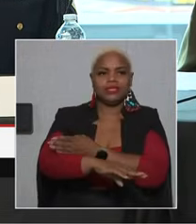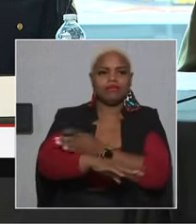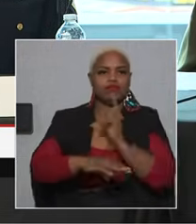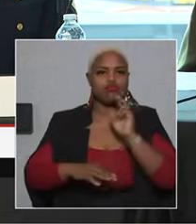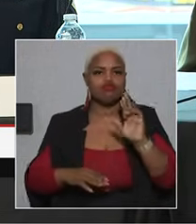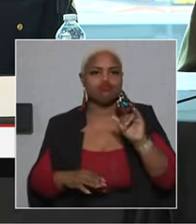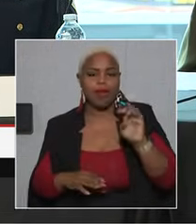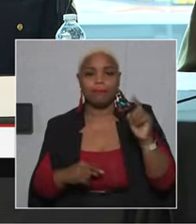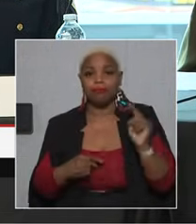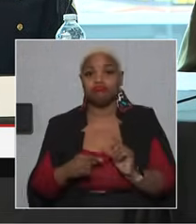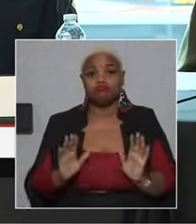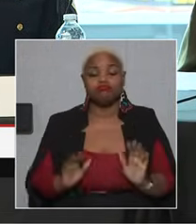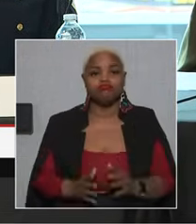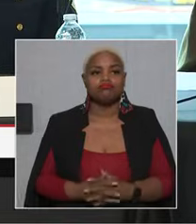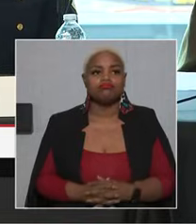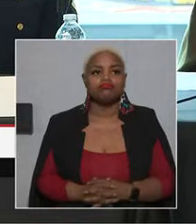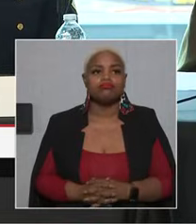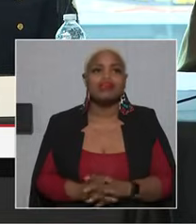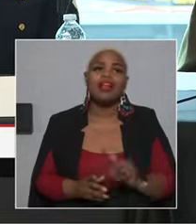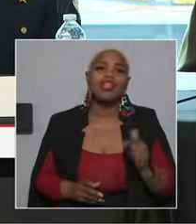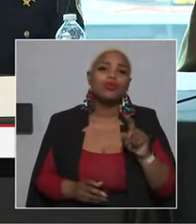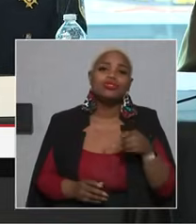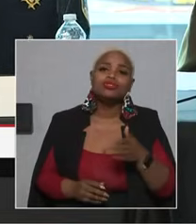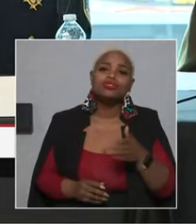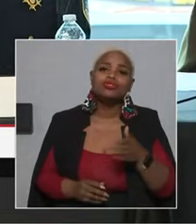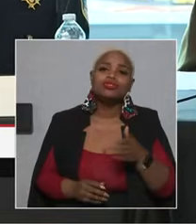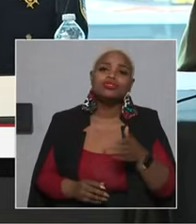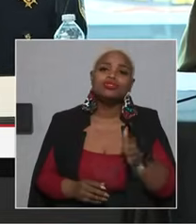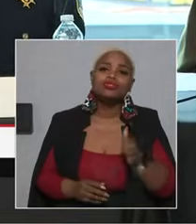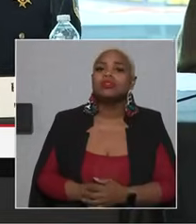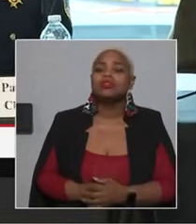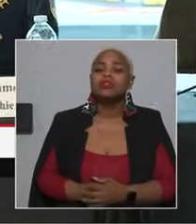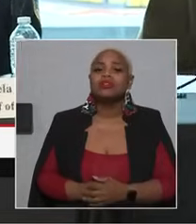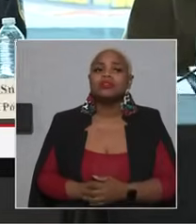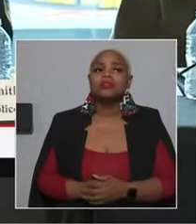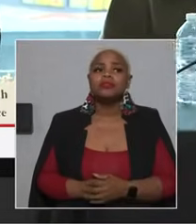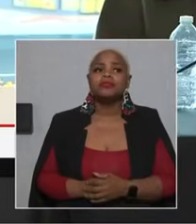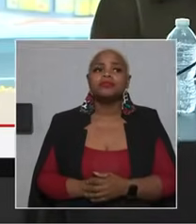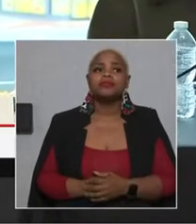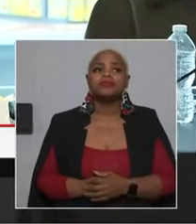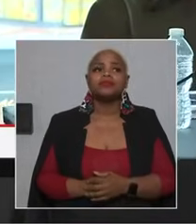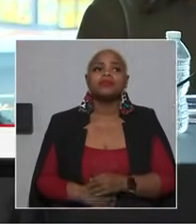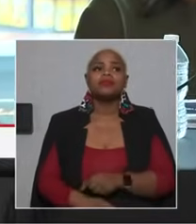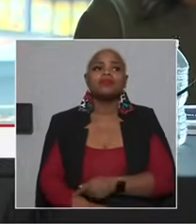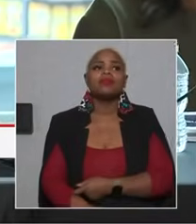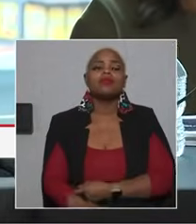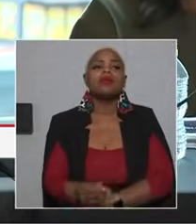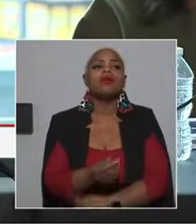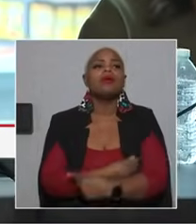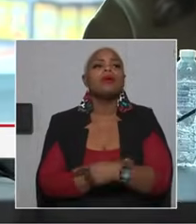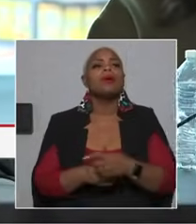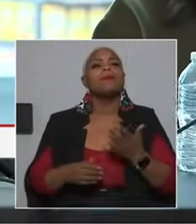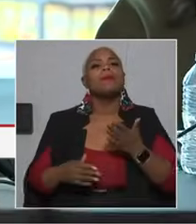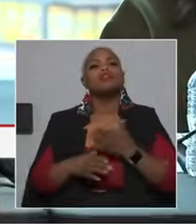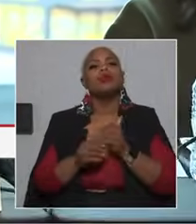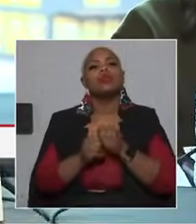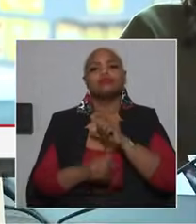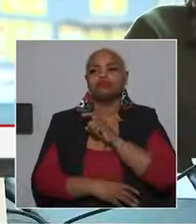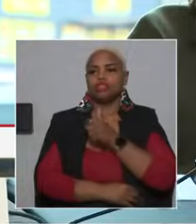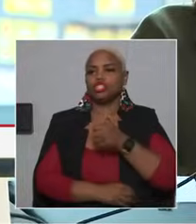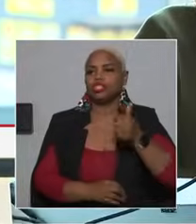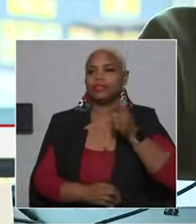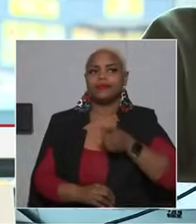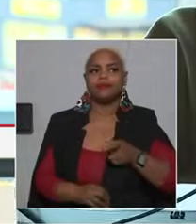Yes. Yes, for the chief. Sorry, even back here. I just didn't know if you can share anything about what's next. Are you staying in any law enforcement roles?